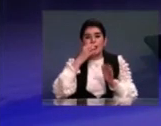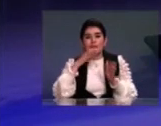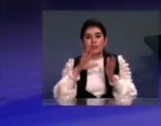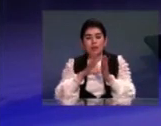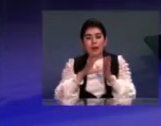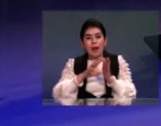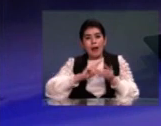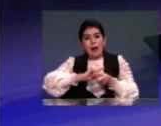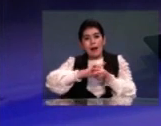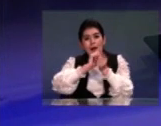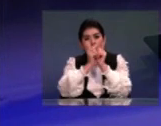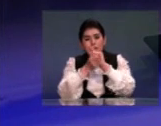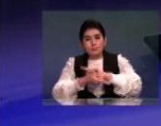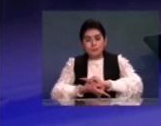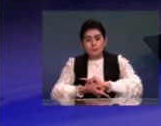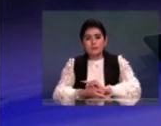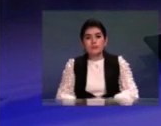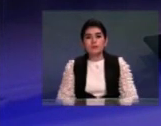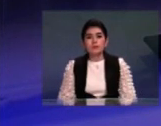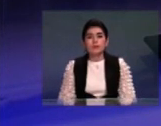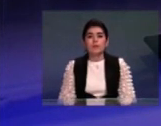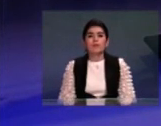energiyasiga aylantirib beriladi.